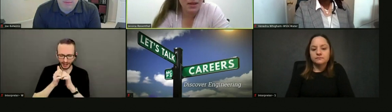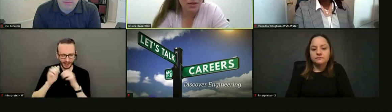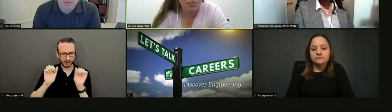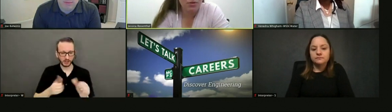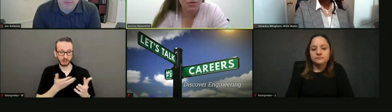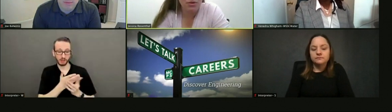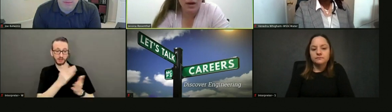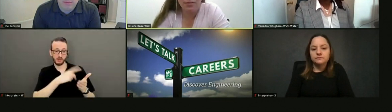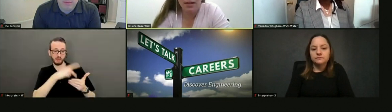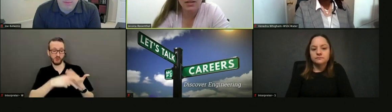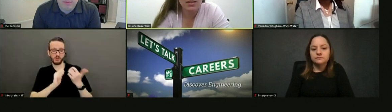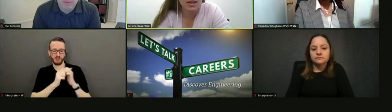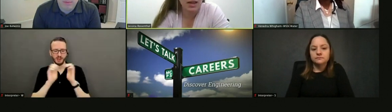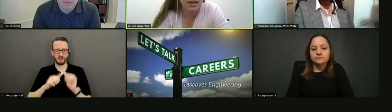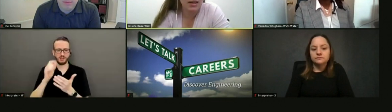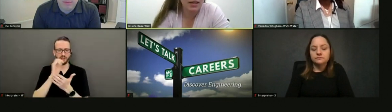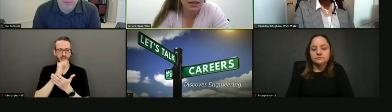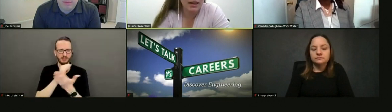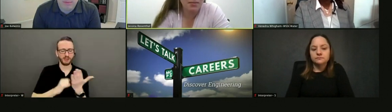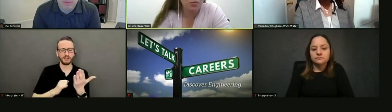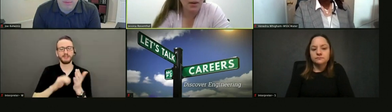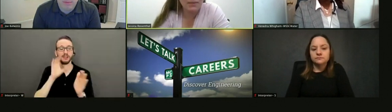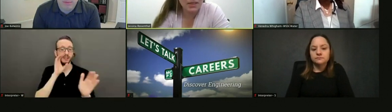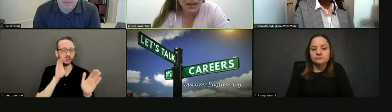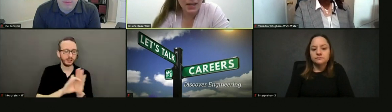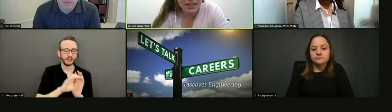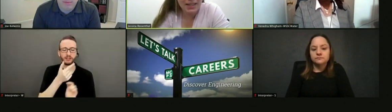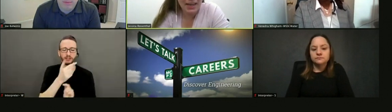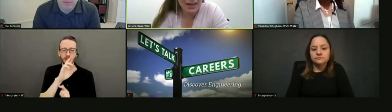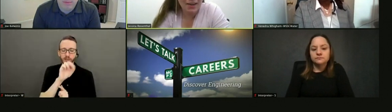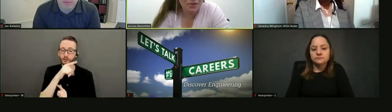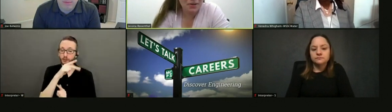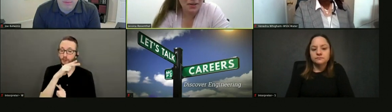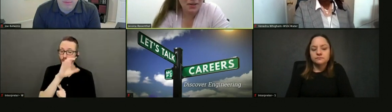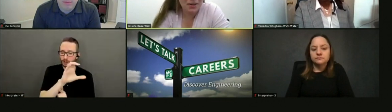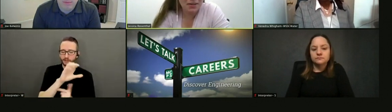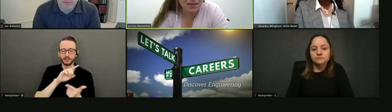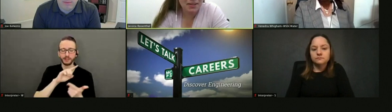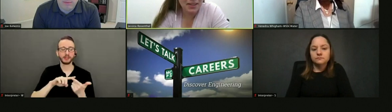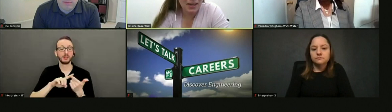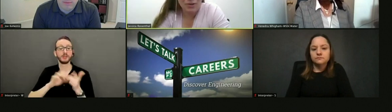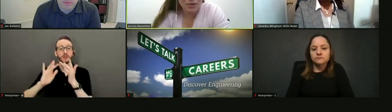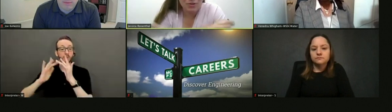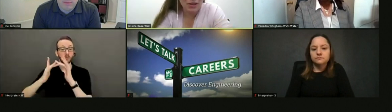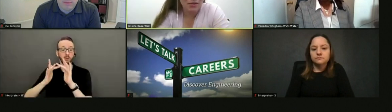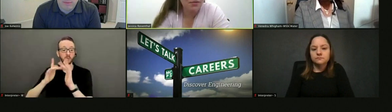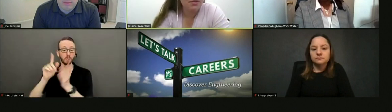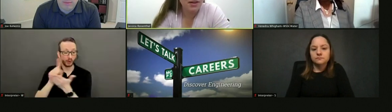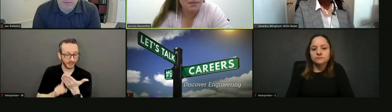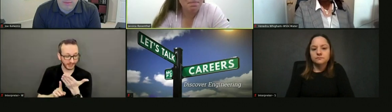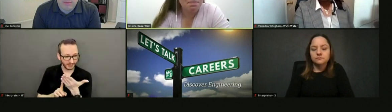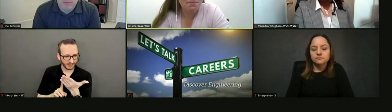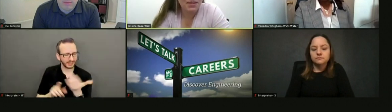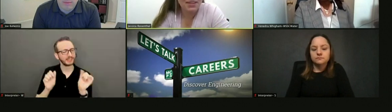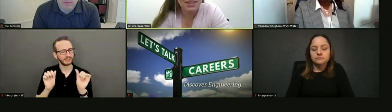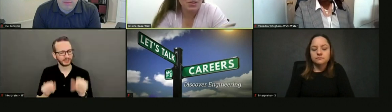through programming and through graphics and web design and how, you can do